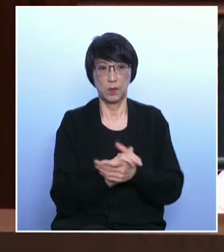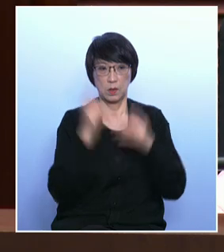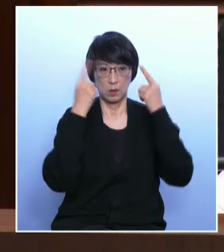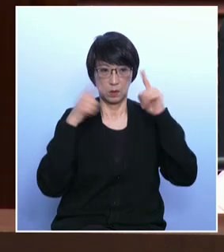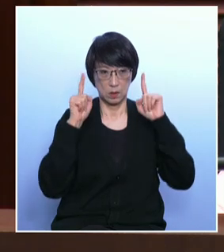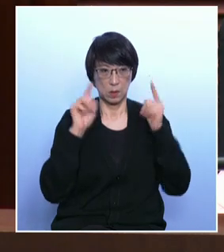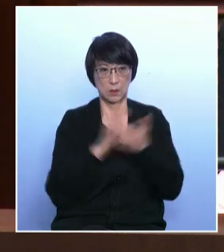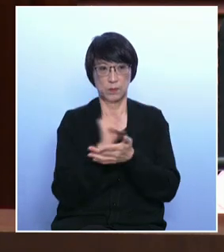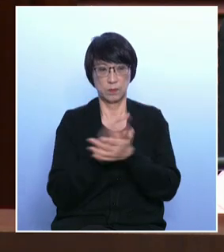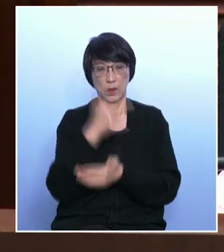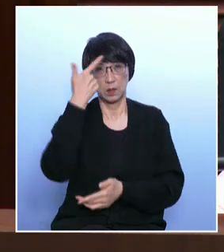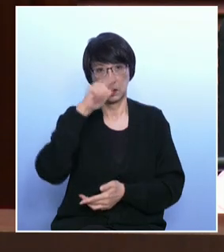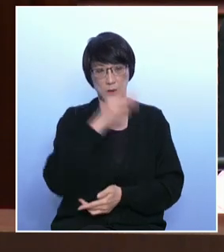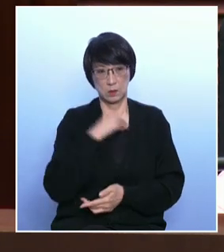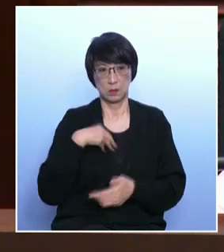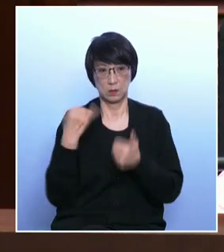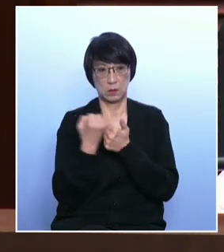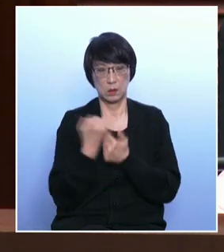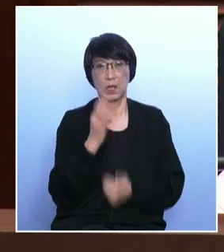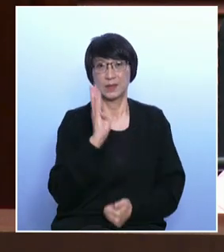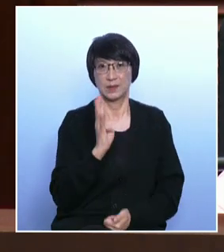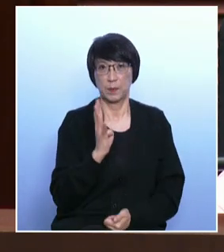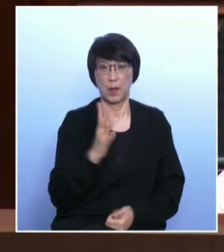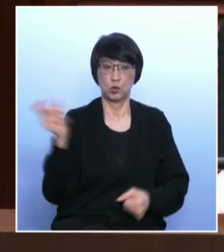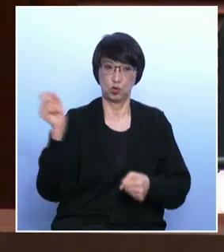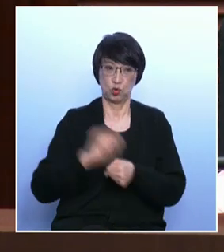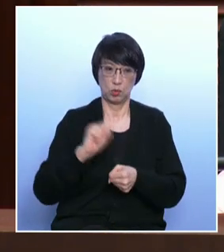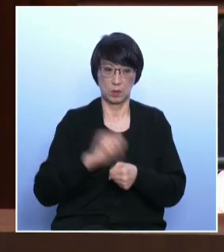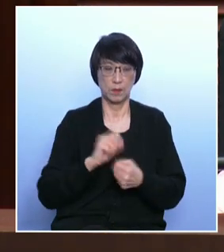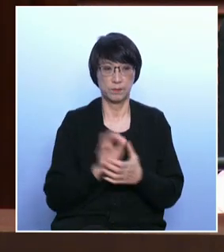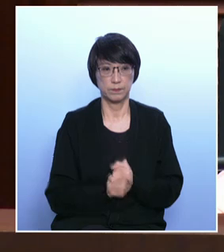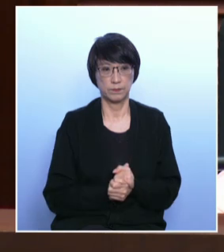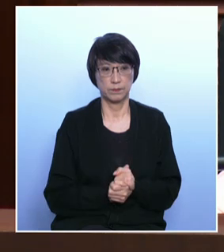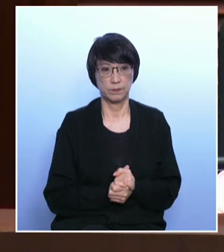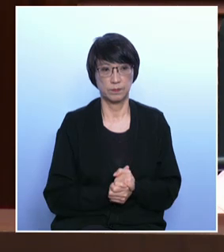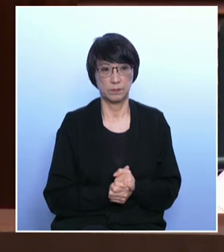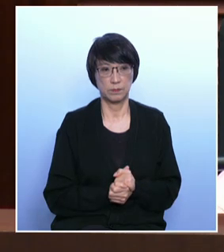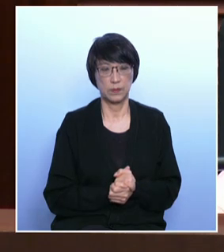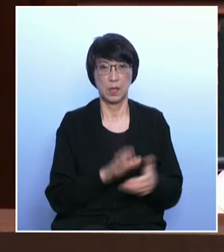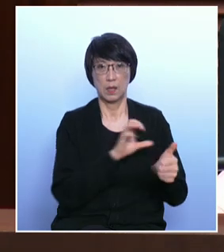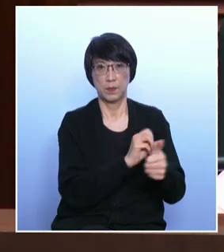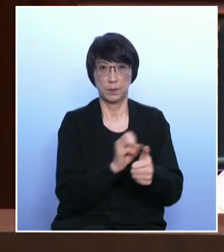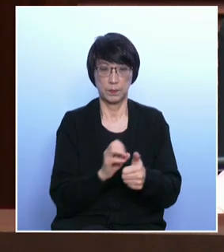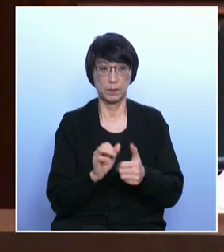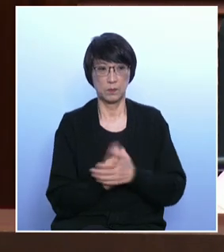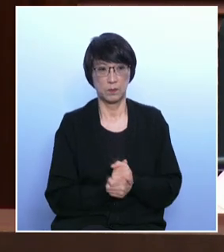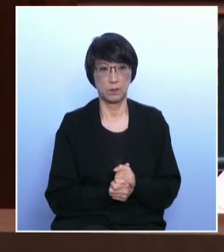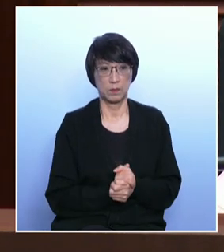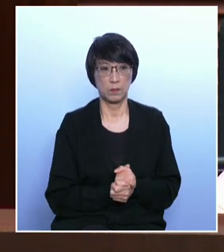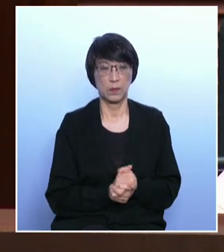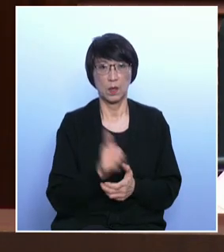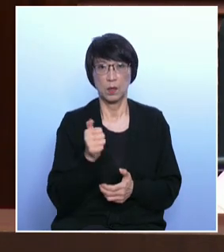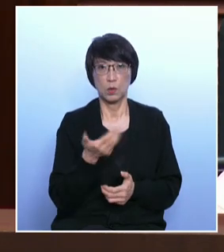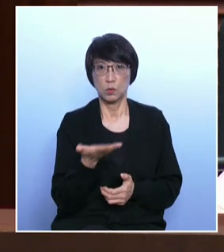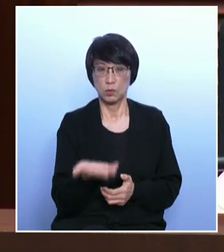Overall, universities can emit 400 medical students with the